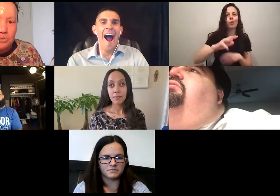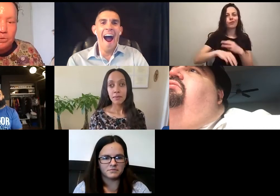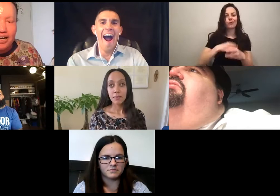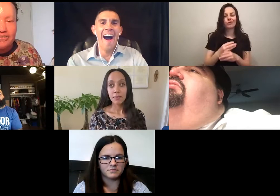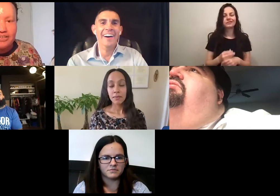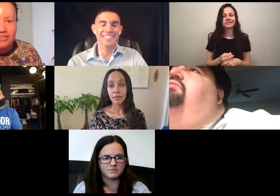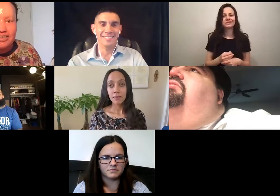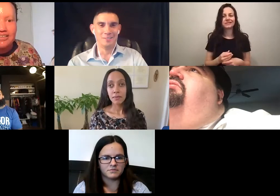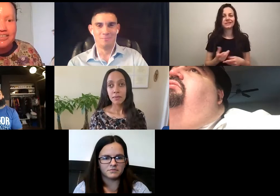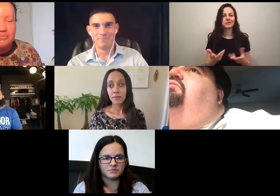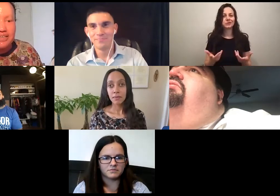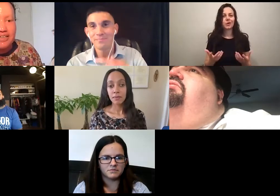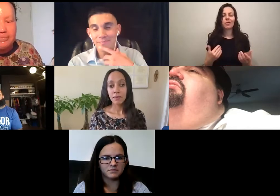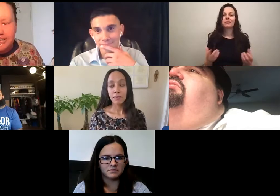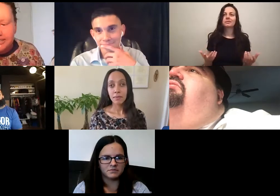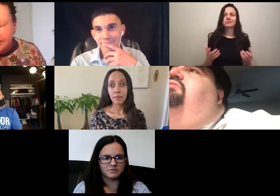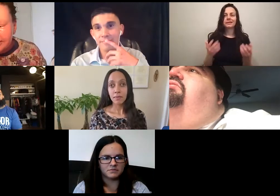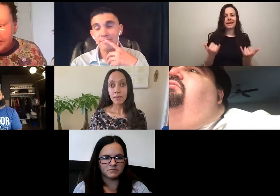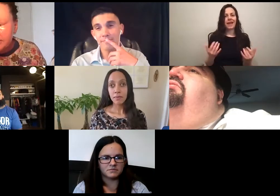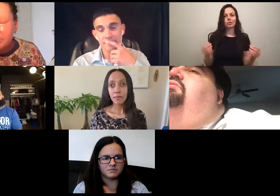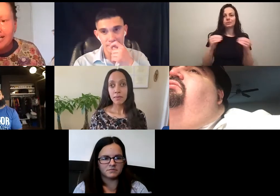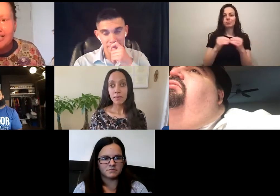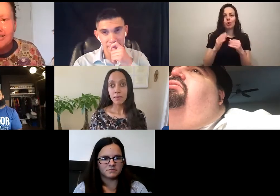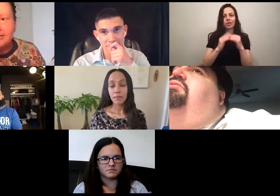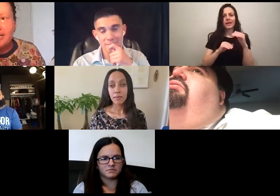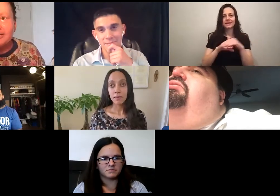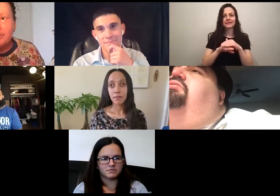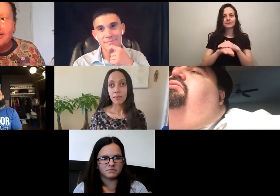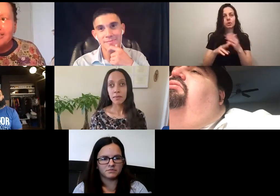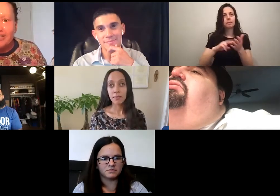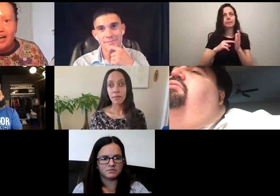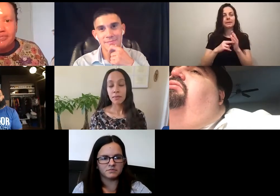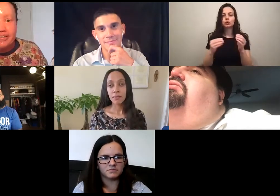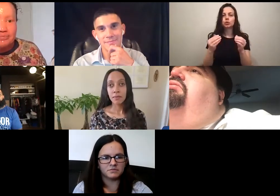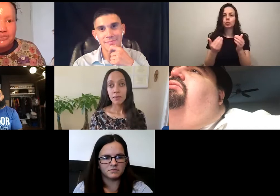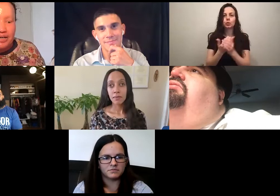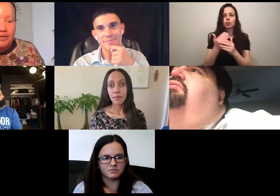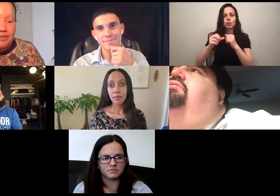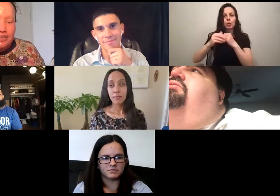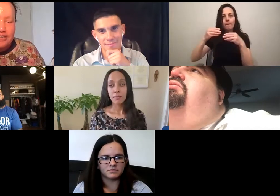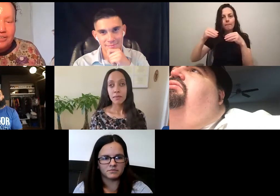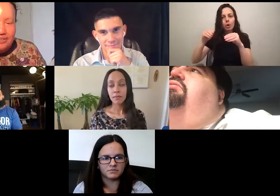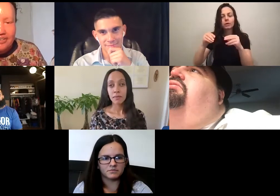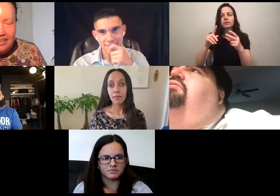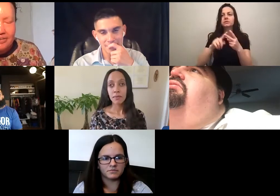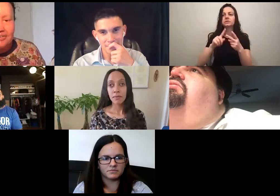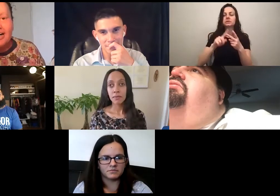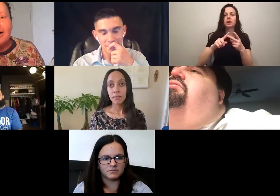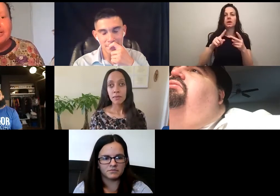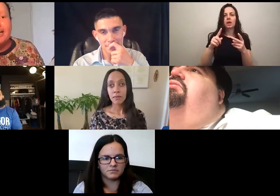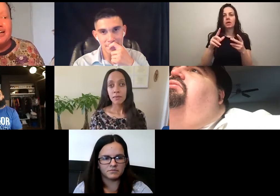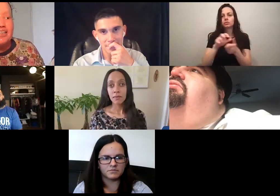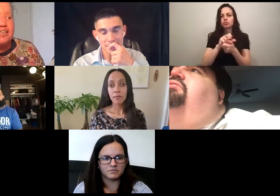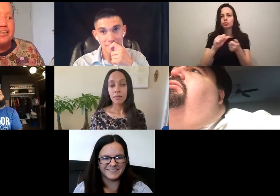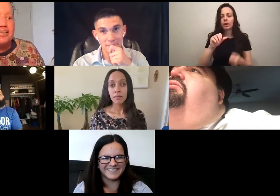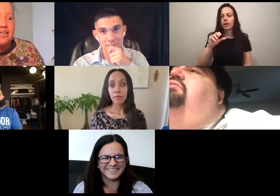much more now than accessibility. It means new markets, and it means breaking down the ableism as well. So thank you,